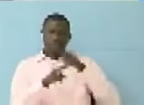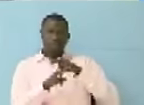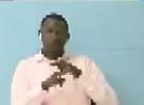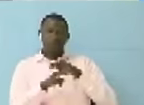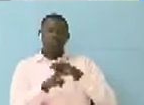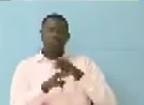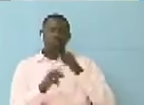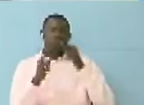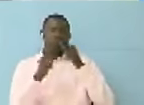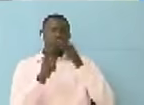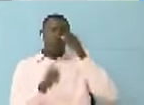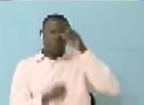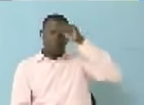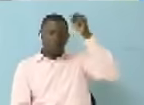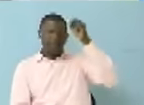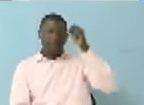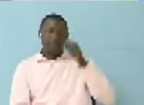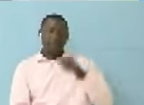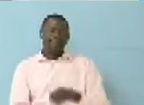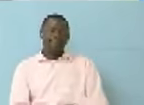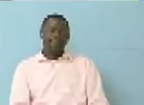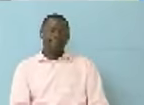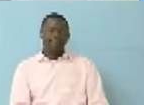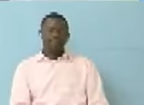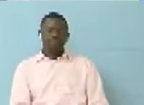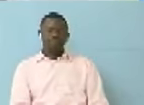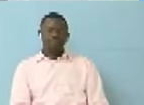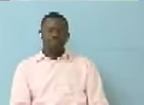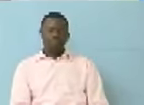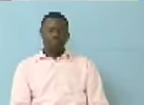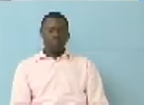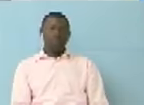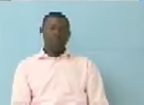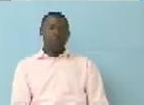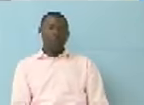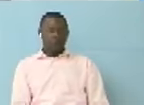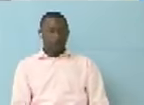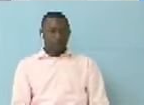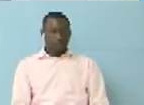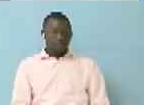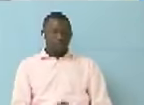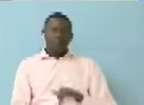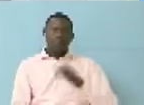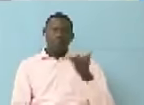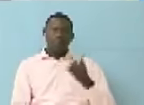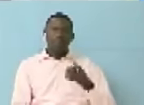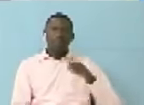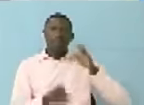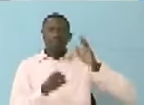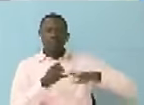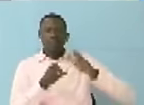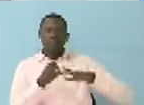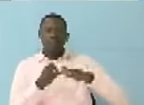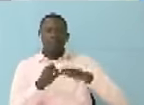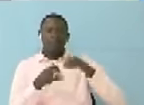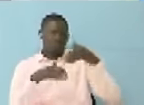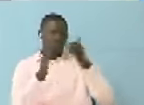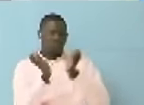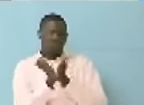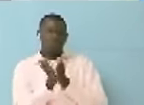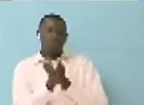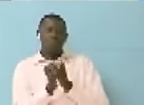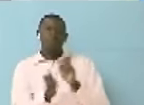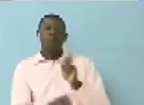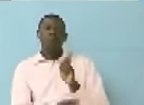surum Alhaji Martin ko sa itolo ke danku president ol ke la kumakano tani president ol. And then the last element is the GRTS.